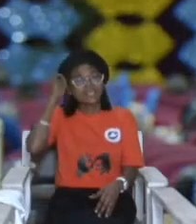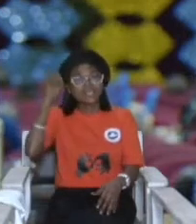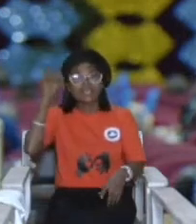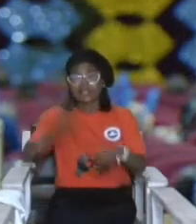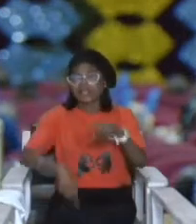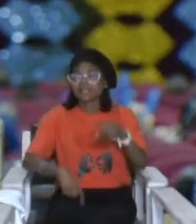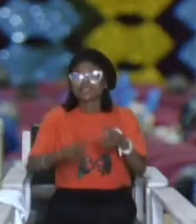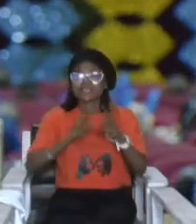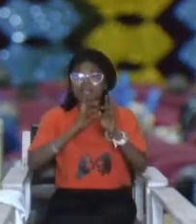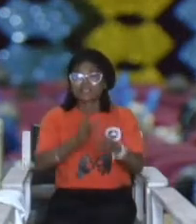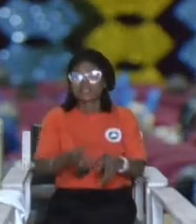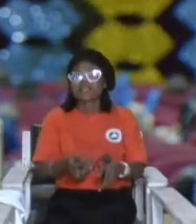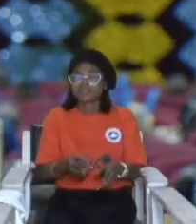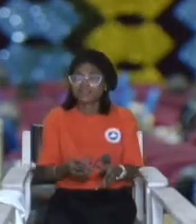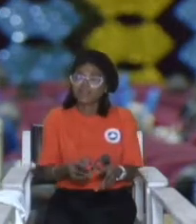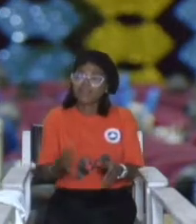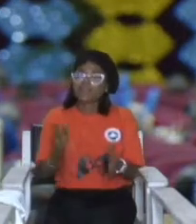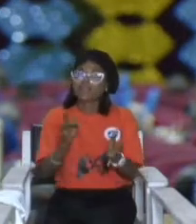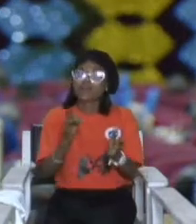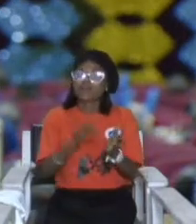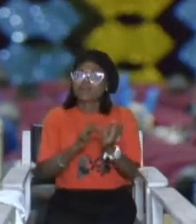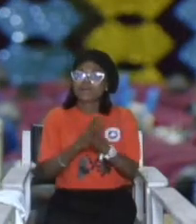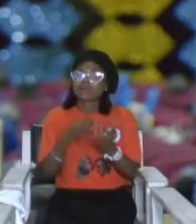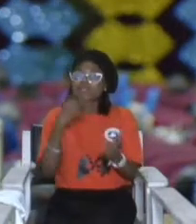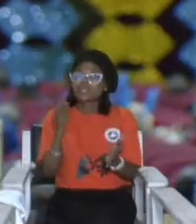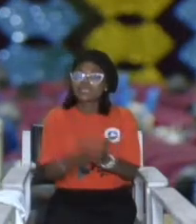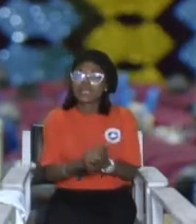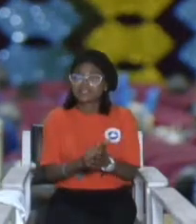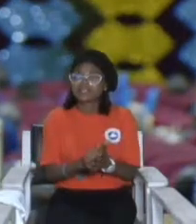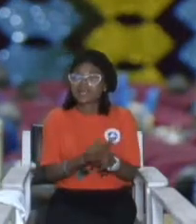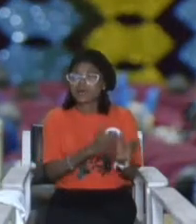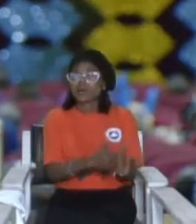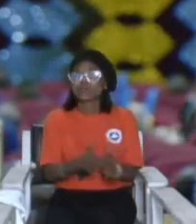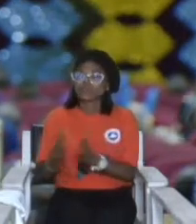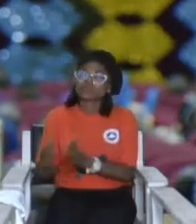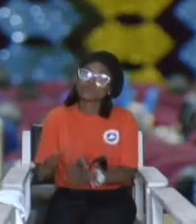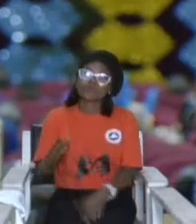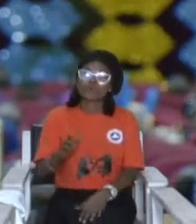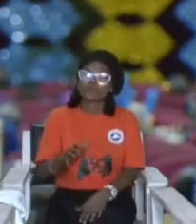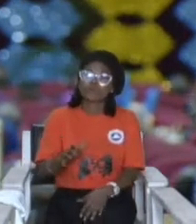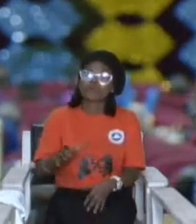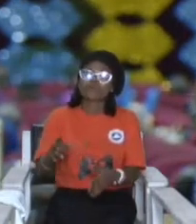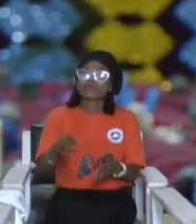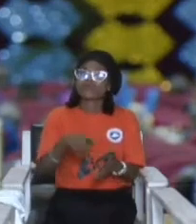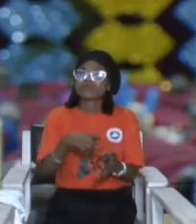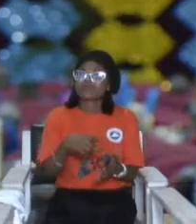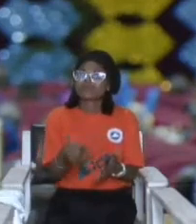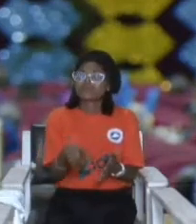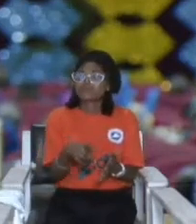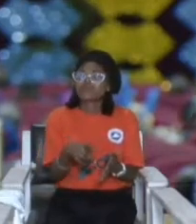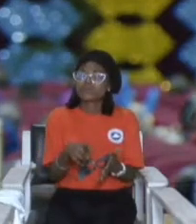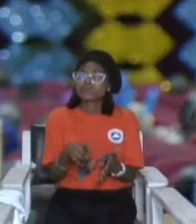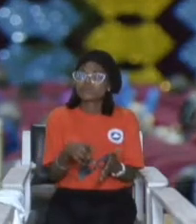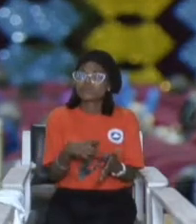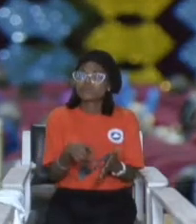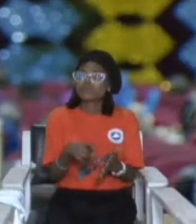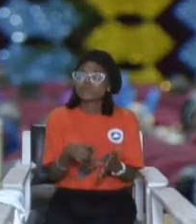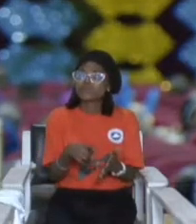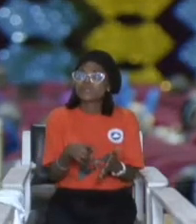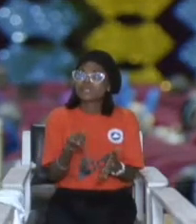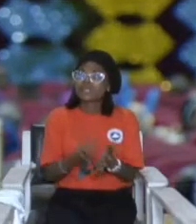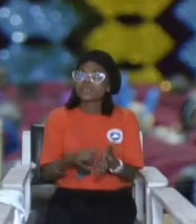The Bible says, according to the book of Acts chapter 7 that we read, or that I mentioned to us the other time rather,